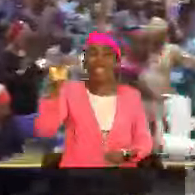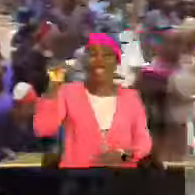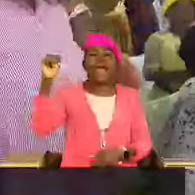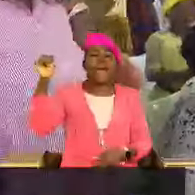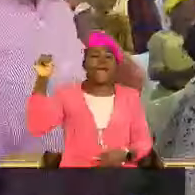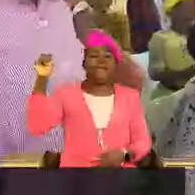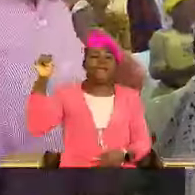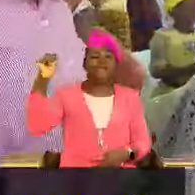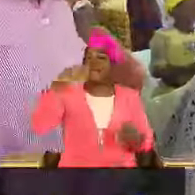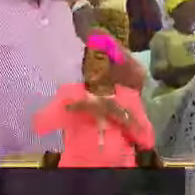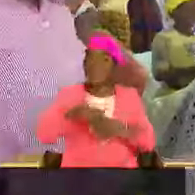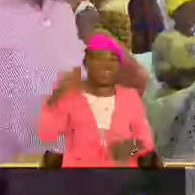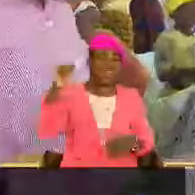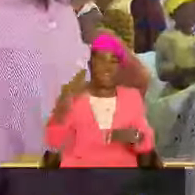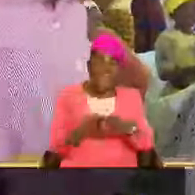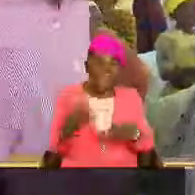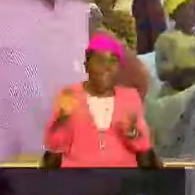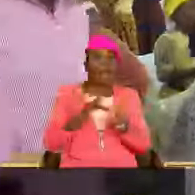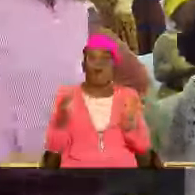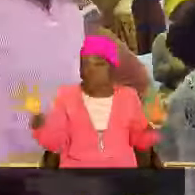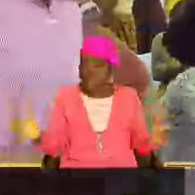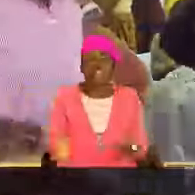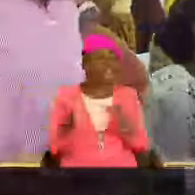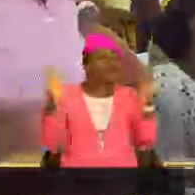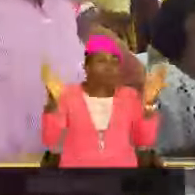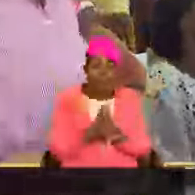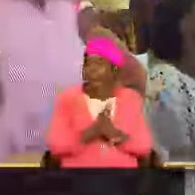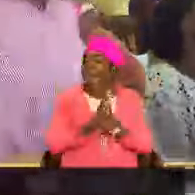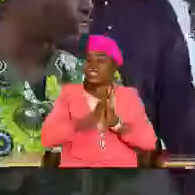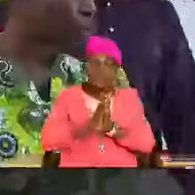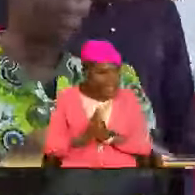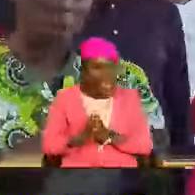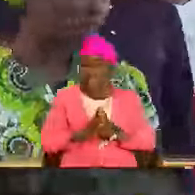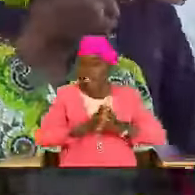them in the name of Jesus